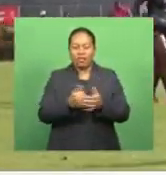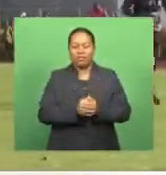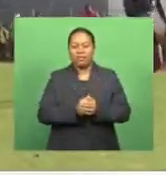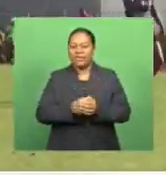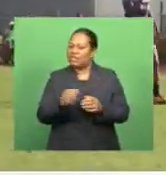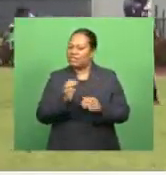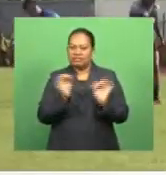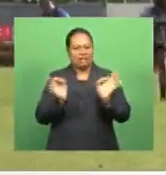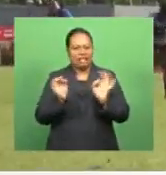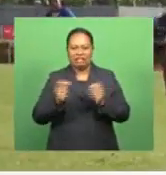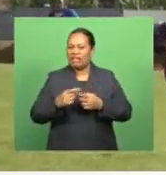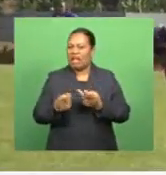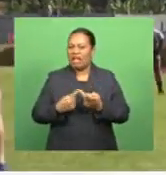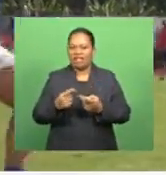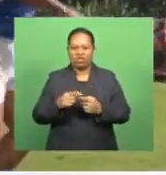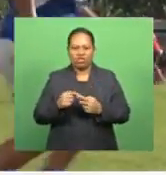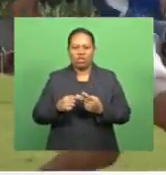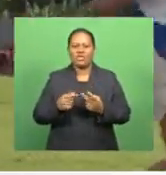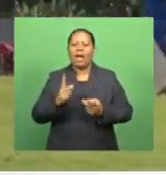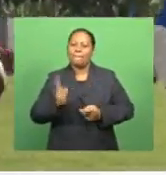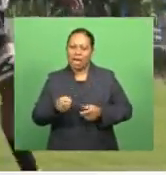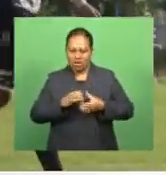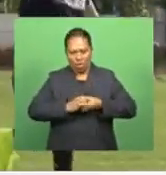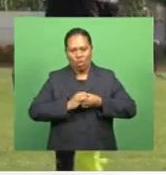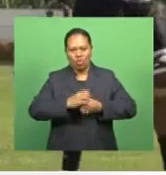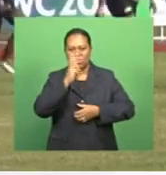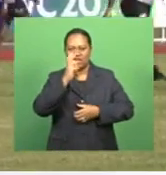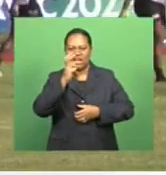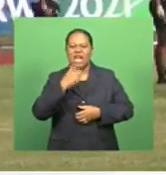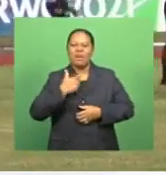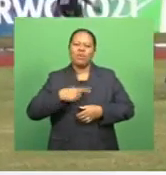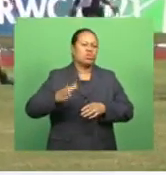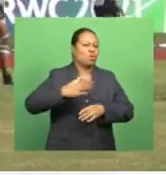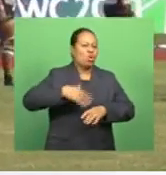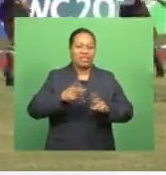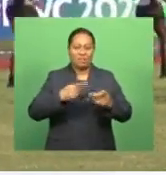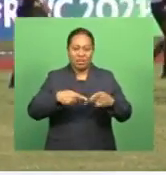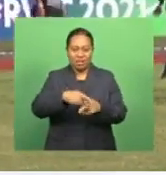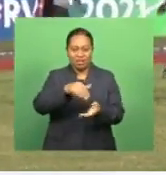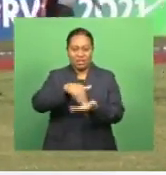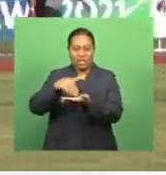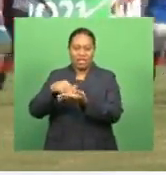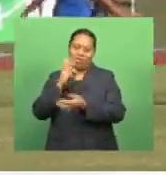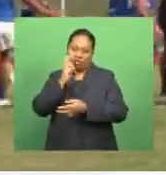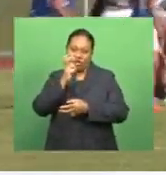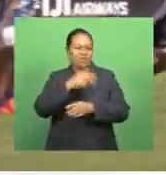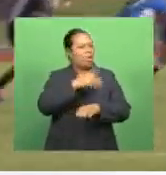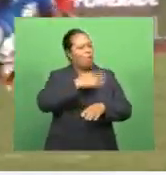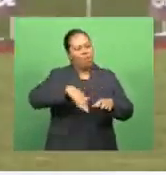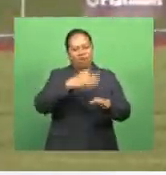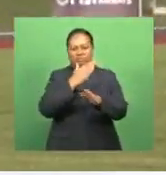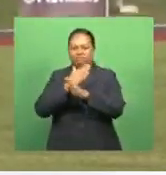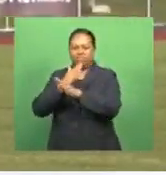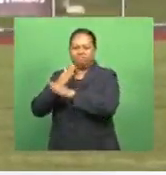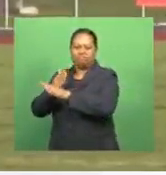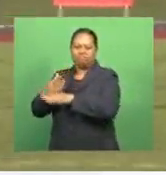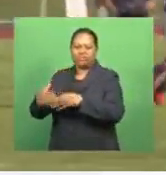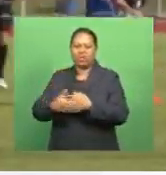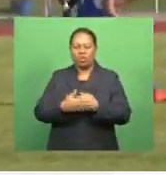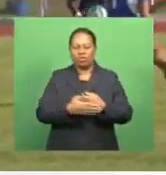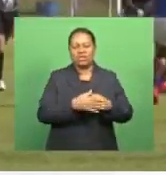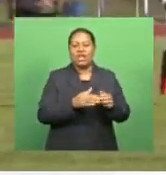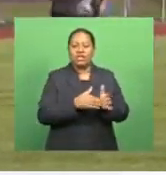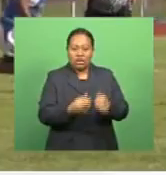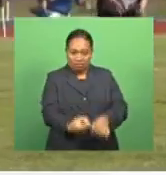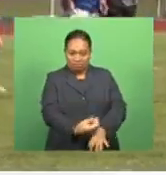other choice but to train individually as sporting facilities have been closed. Captain Sereima Leoningila says this has impacted